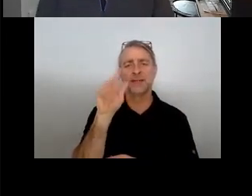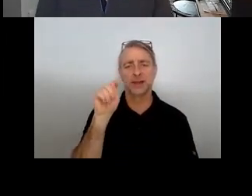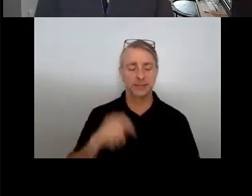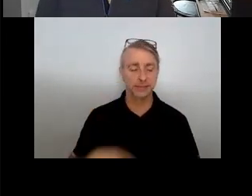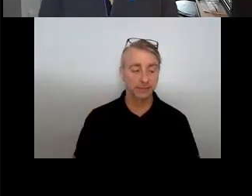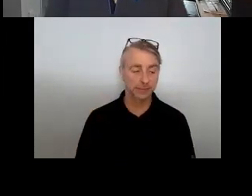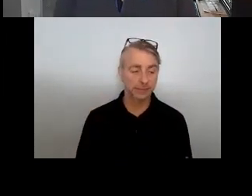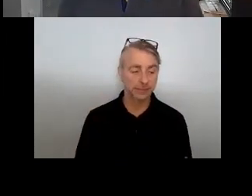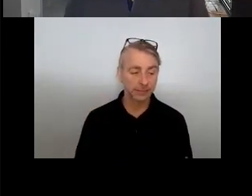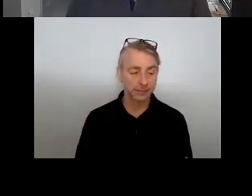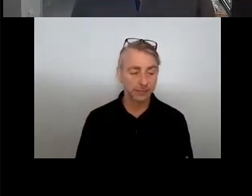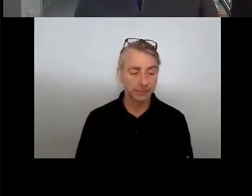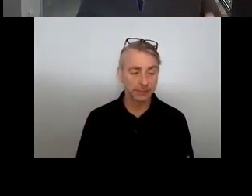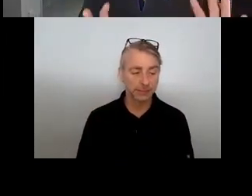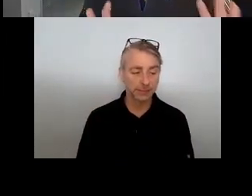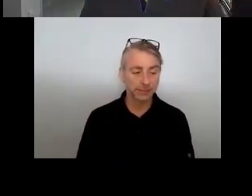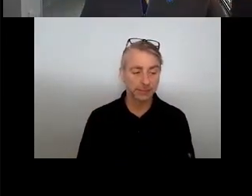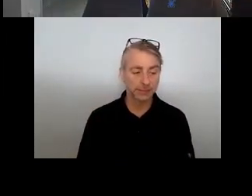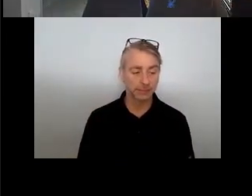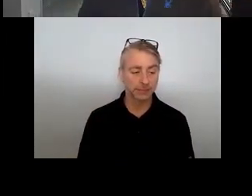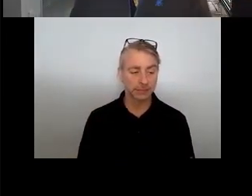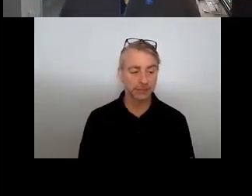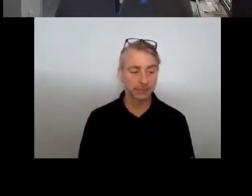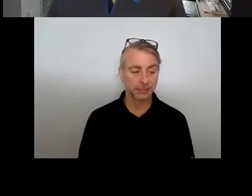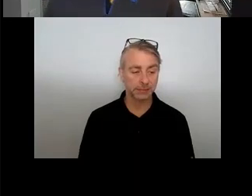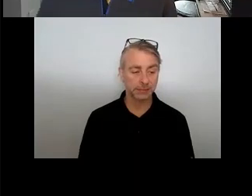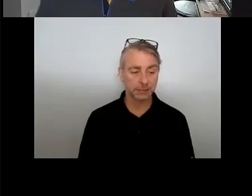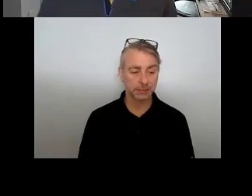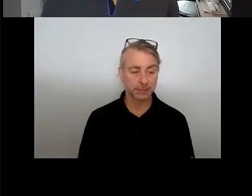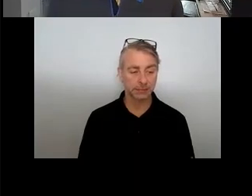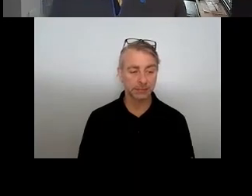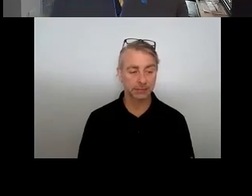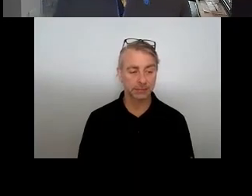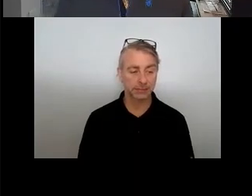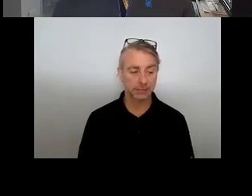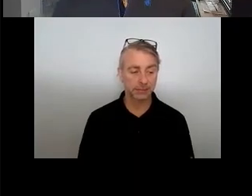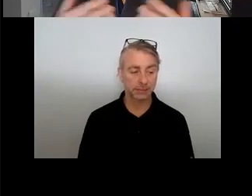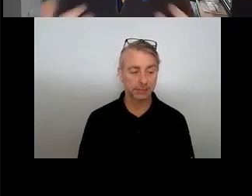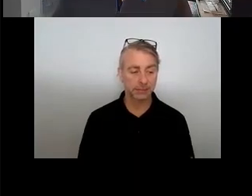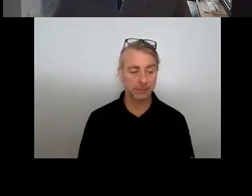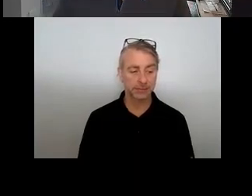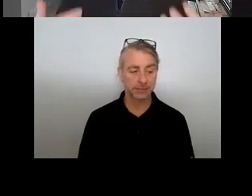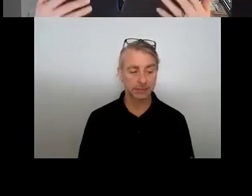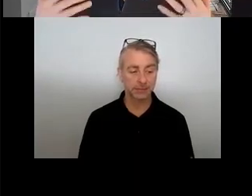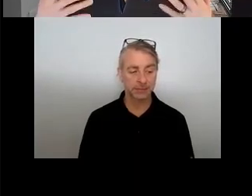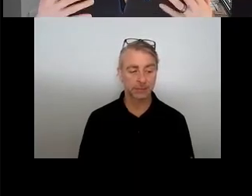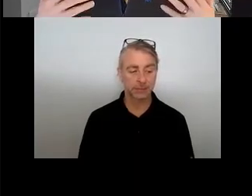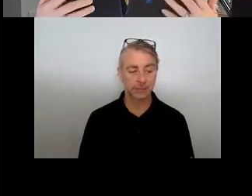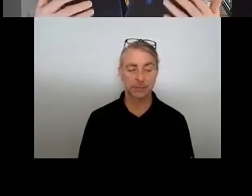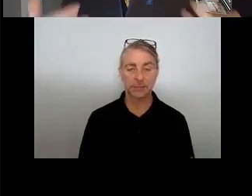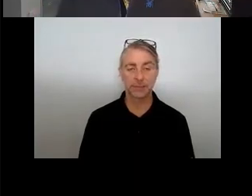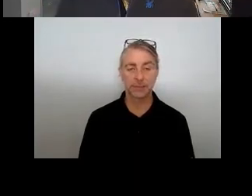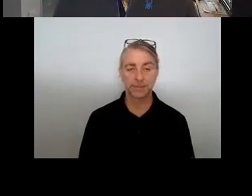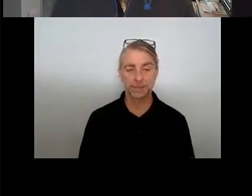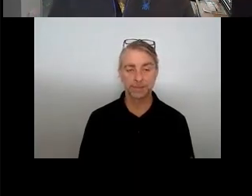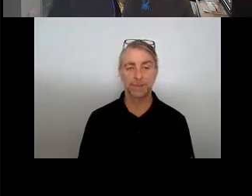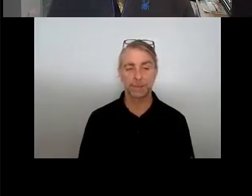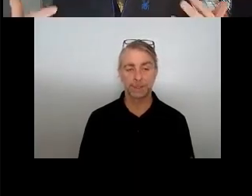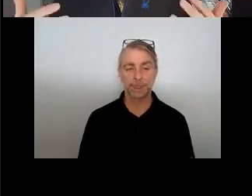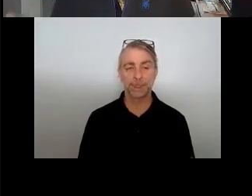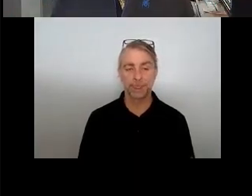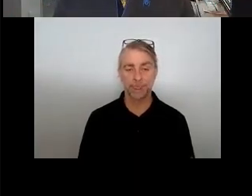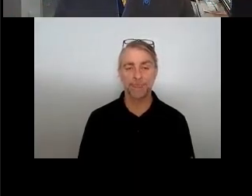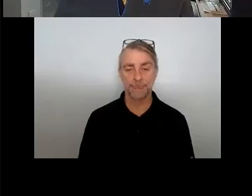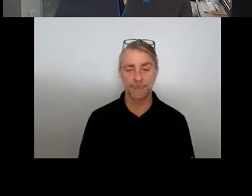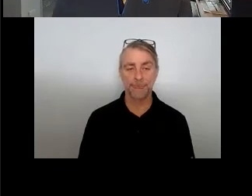to Q for a minute. So we can test whether or not Q is statistically significant, that is, whether or not the effect sizes